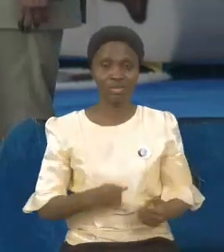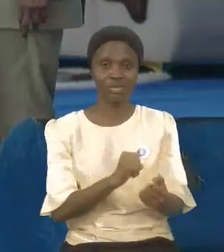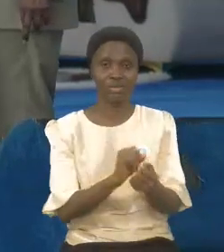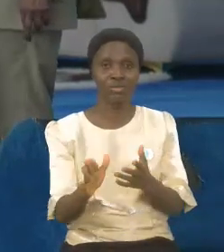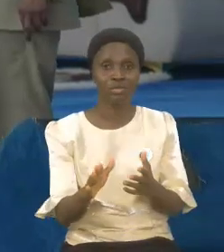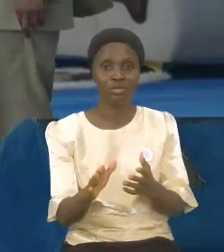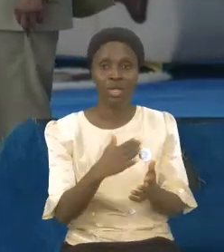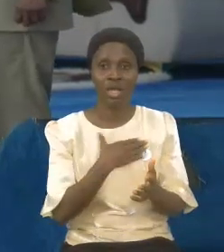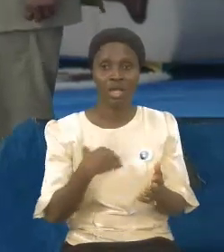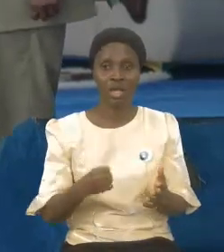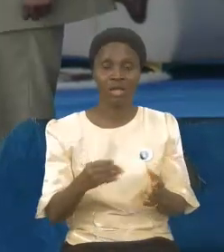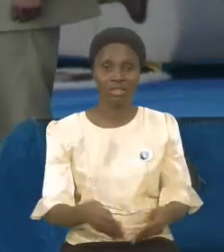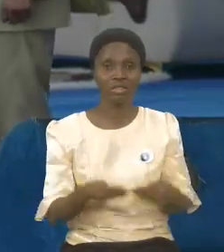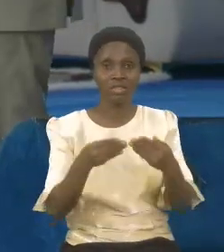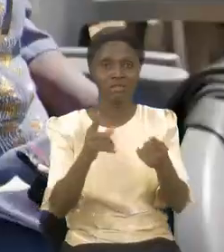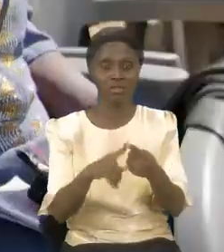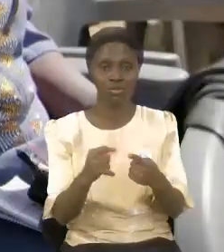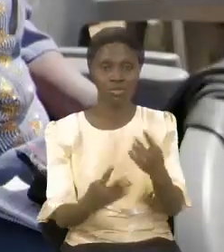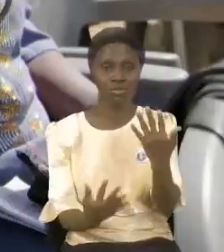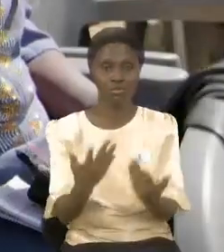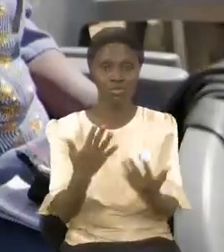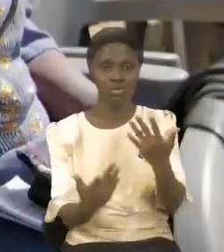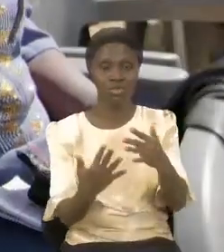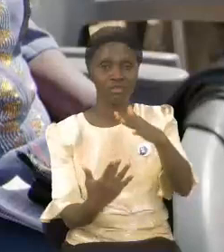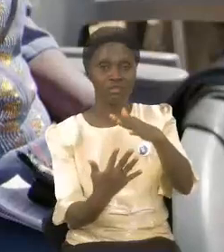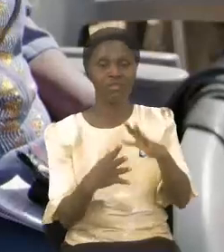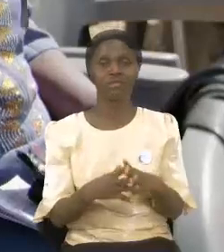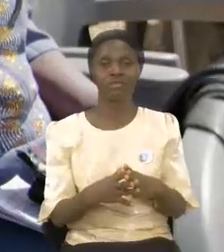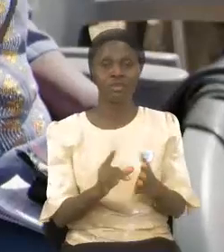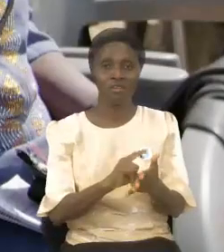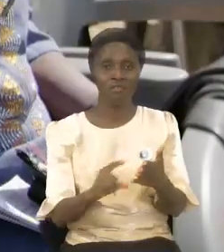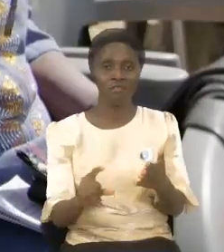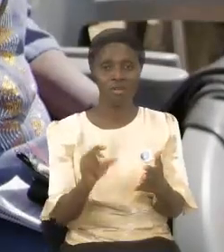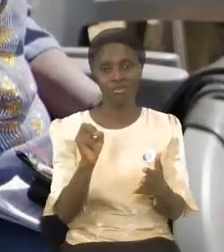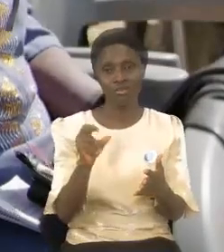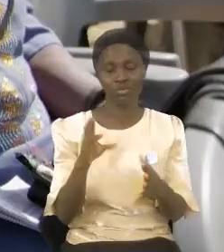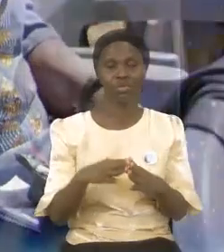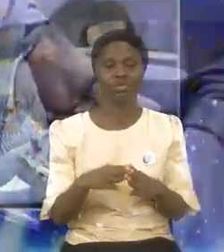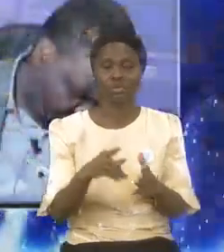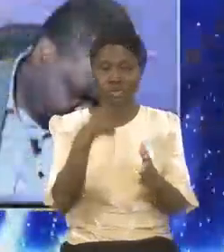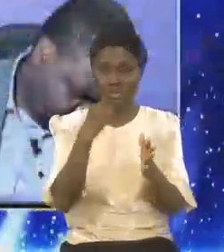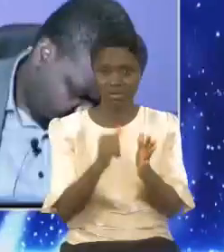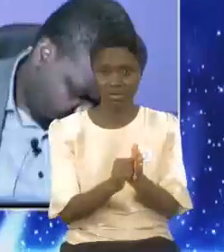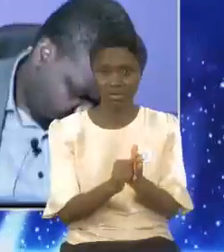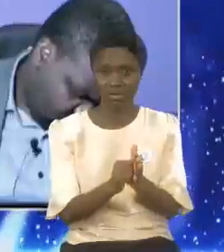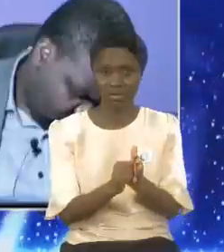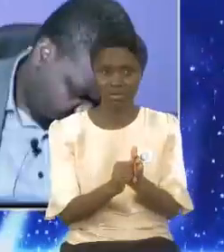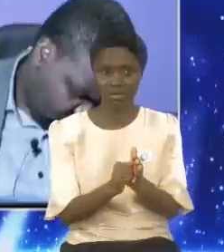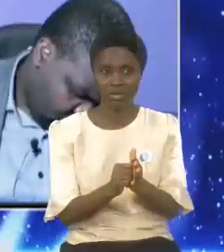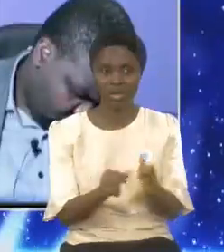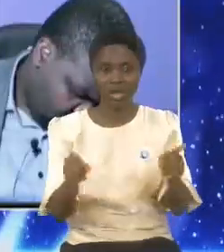to the burning flame. Look at verse 12. In verse 12, it says, as concerning